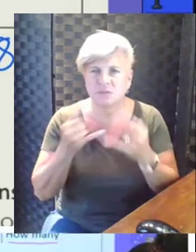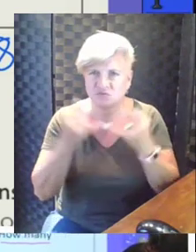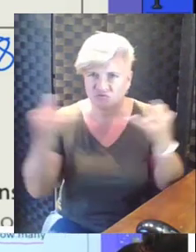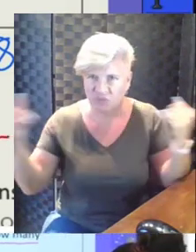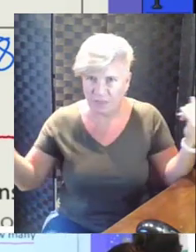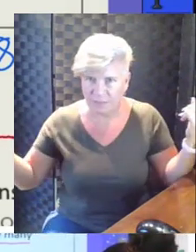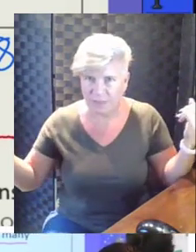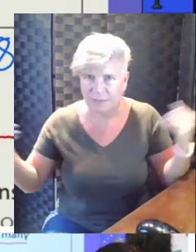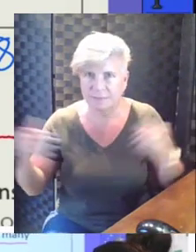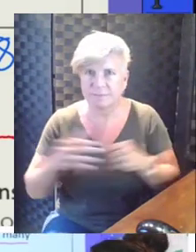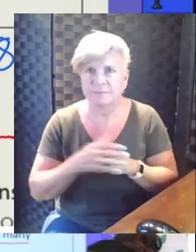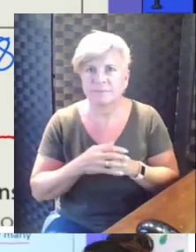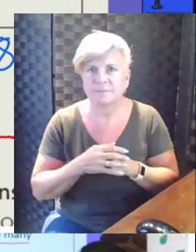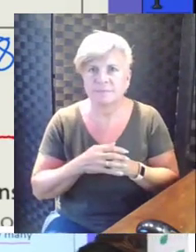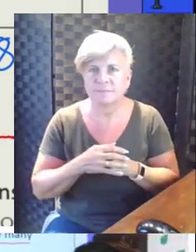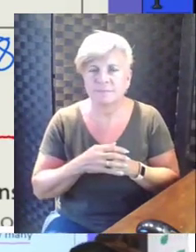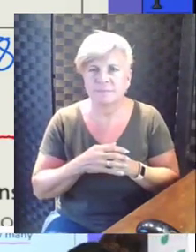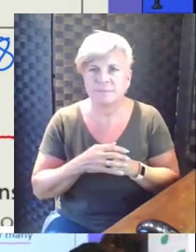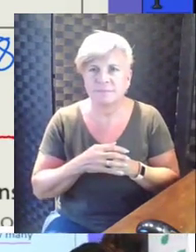draw a line.